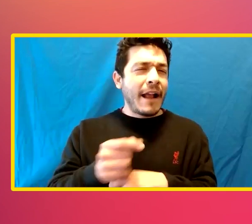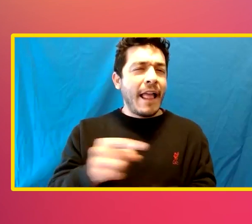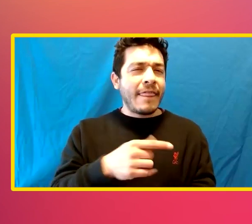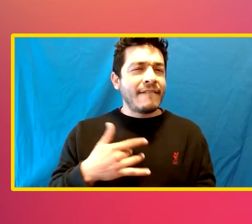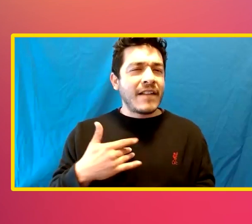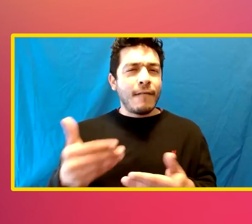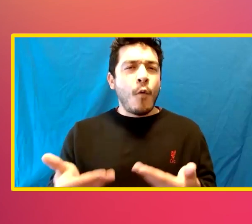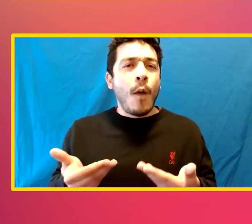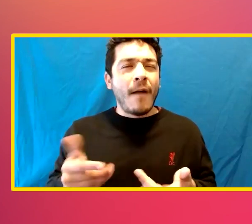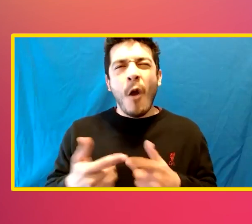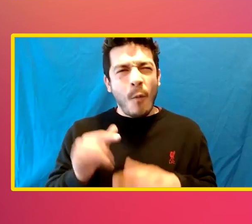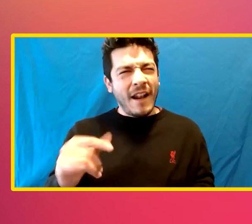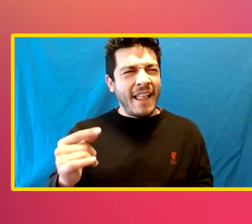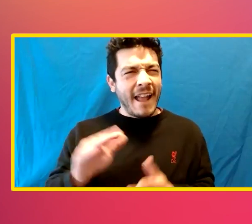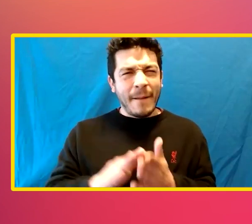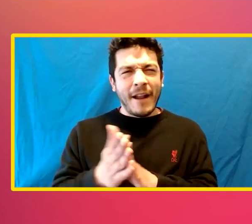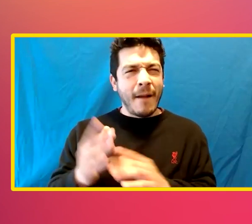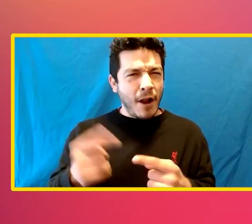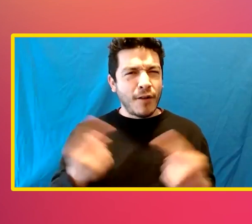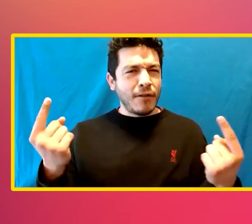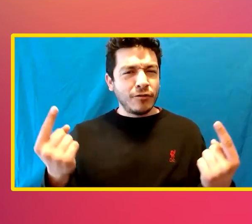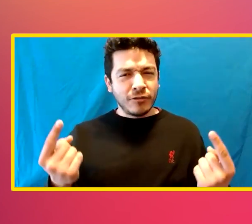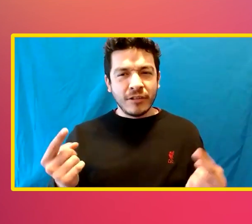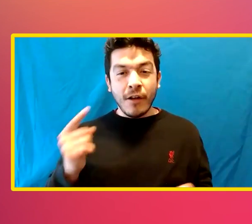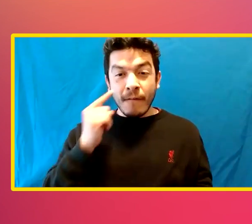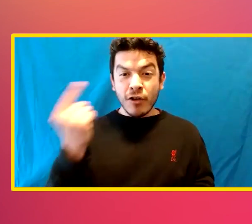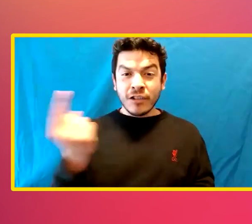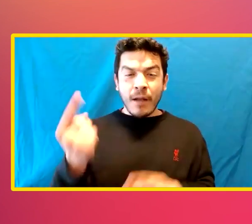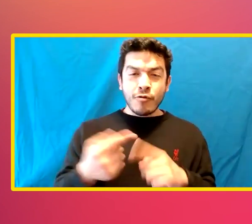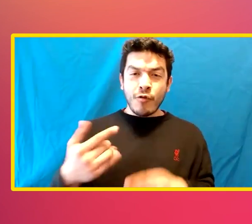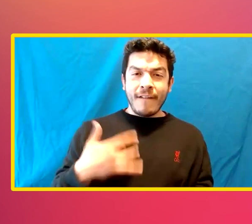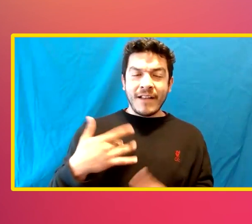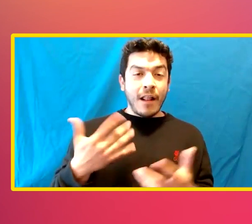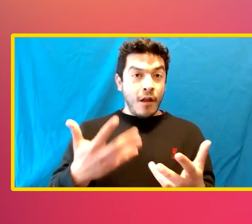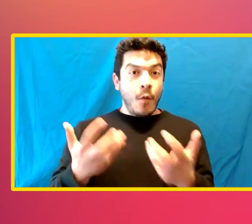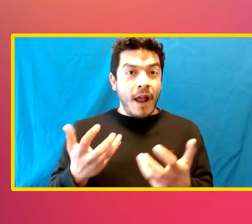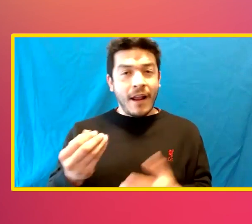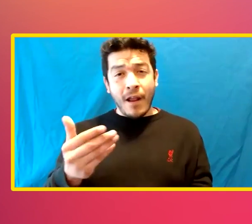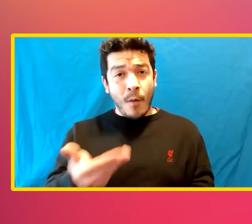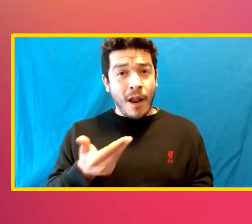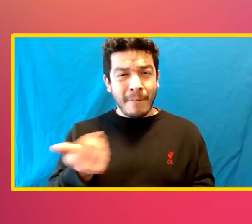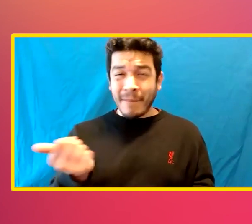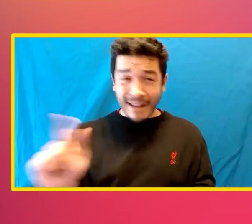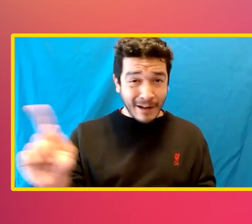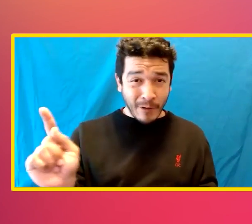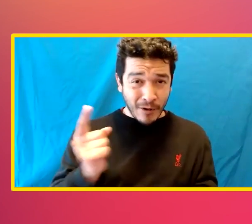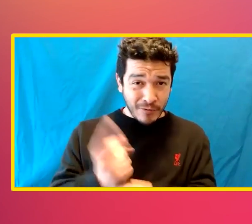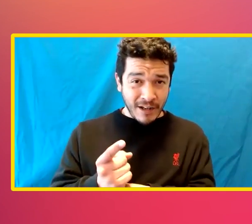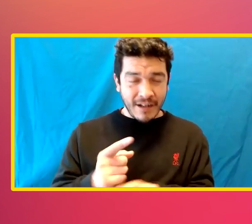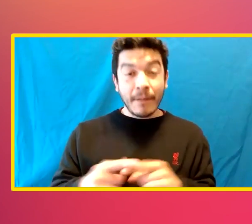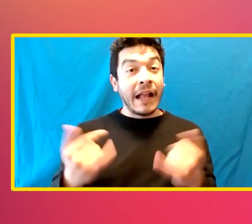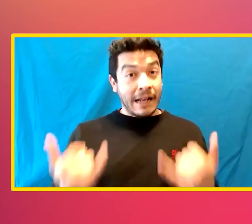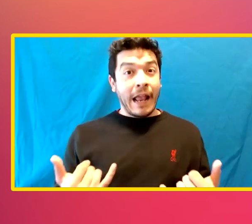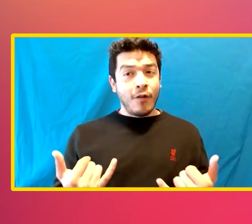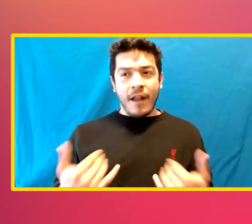become controversial, right? When did it Mm. become controversial for someone to feel wanted and welcome anywhere, right? But now it Yeah. is,